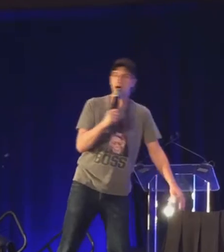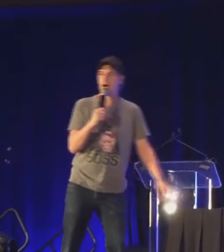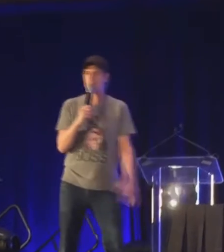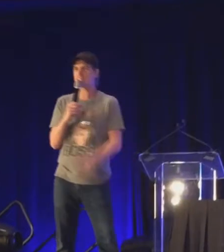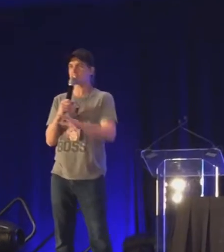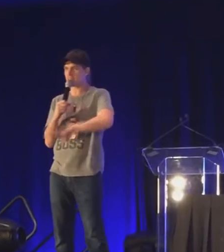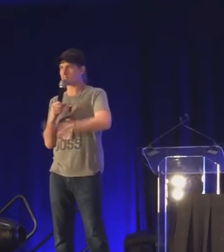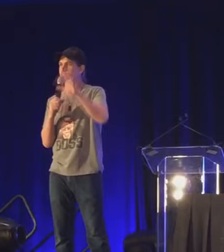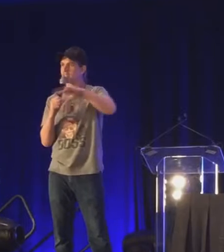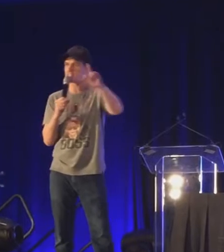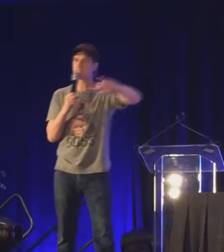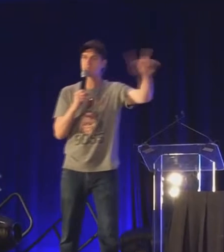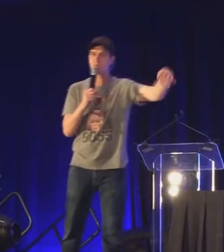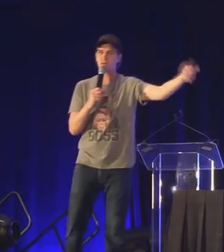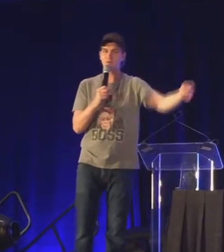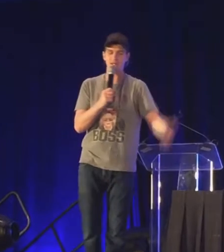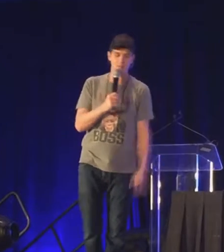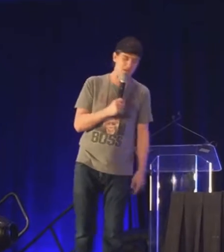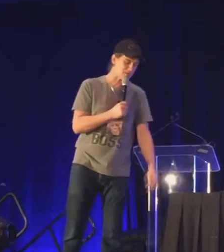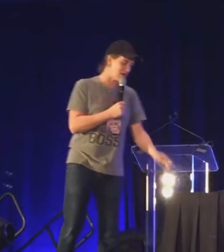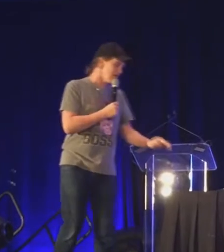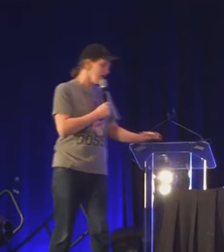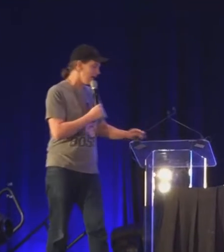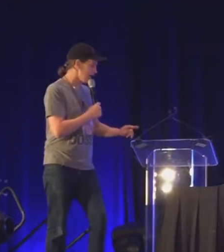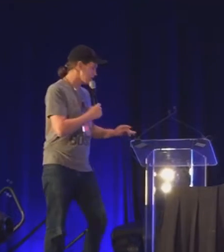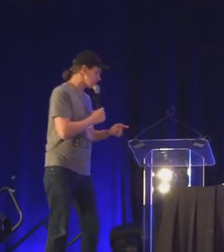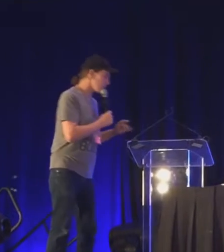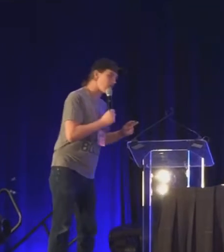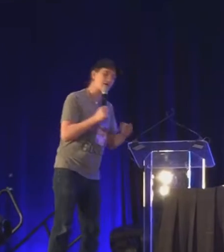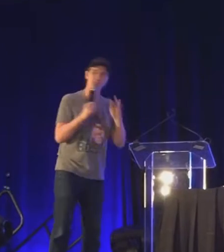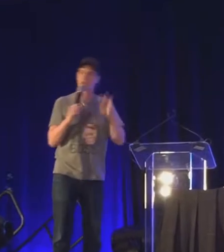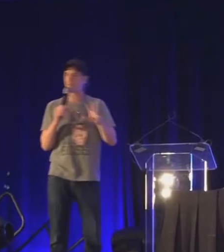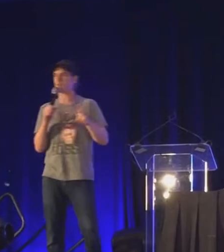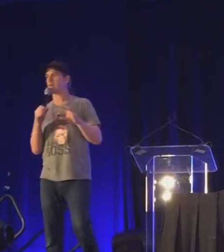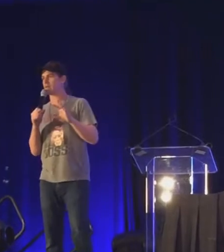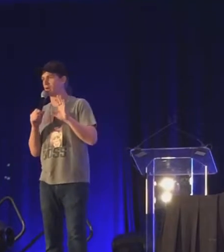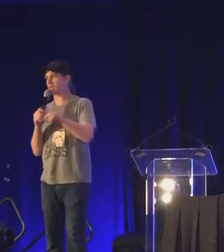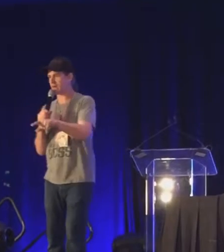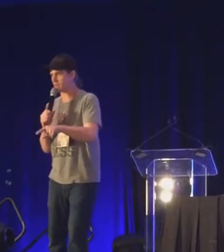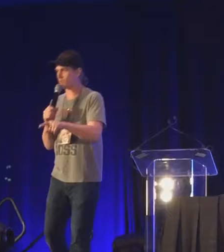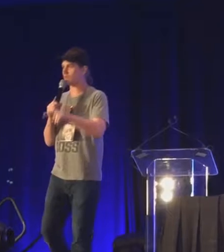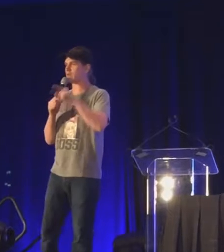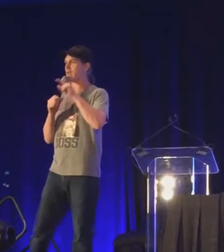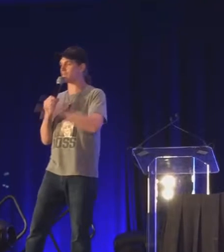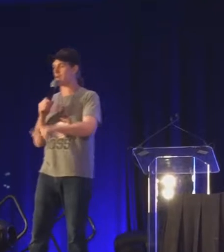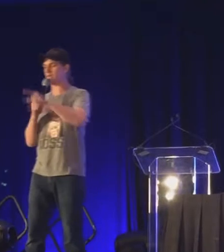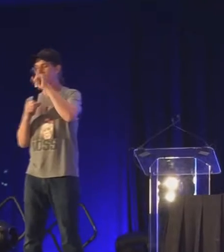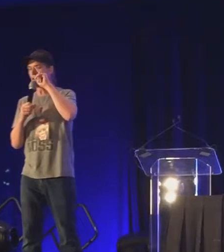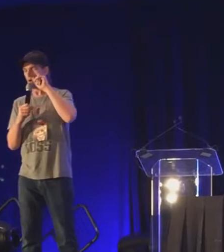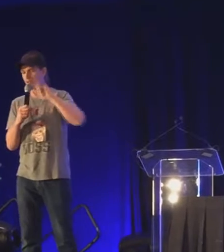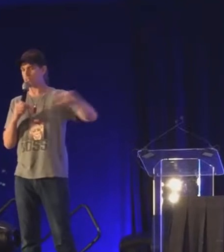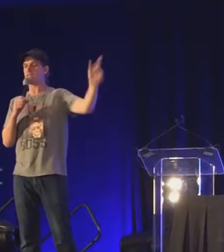sexy. It's just interesting to see the people that were in that. But anyway, so Mallrats is definitely my favorite movie that